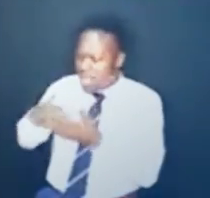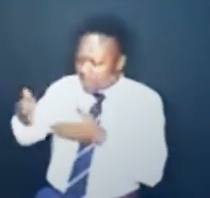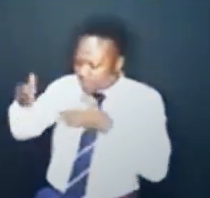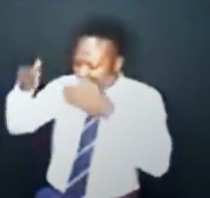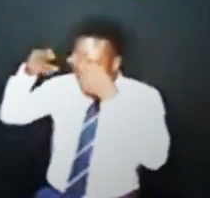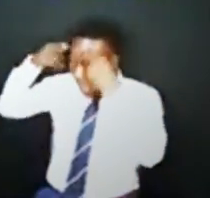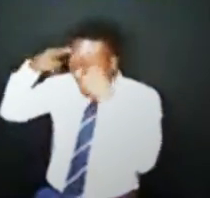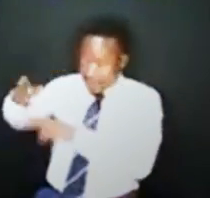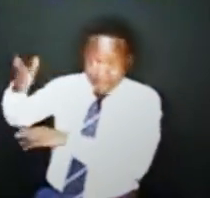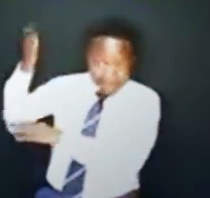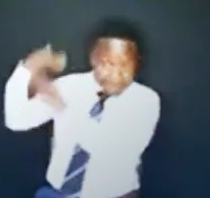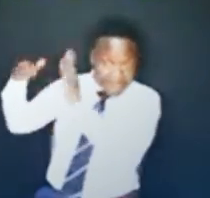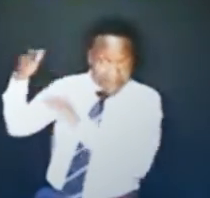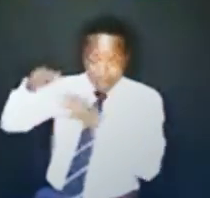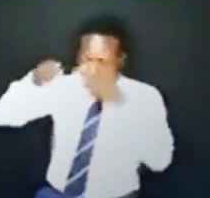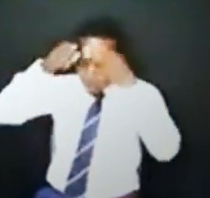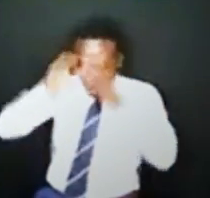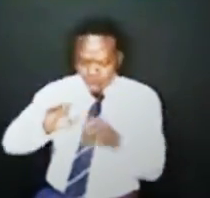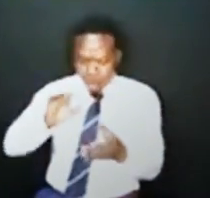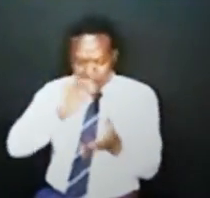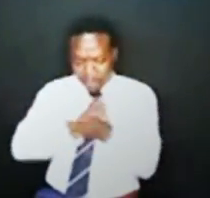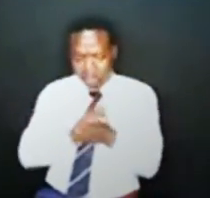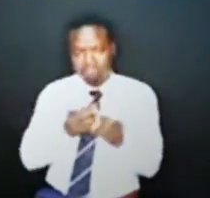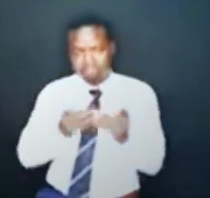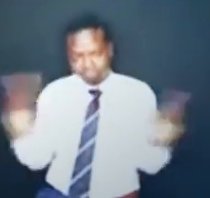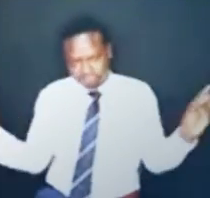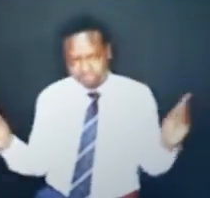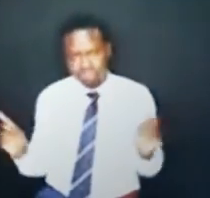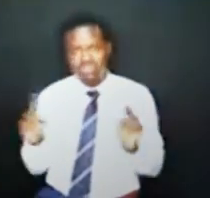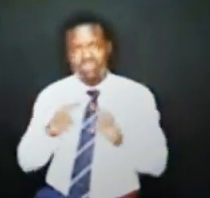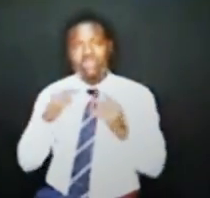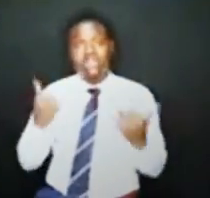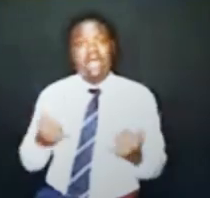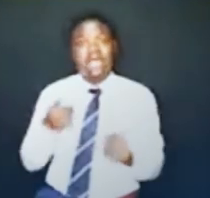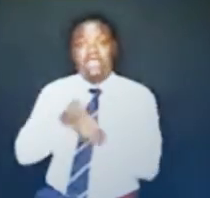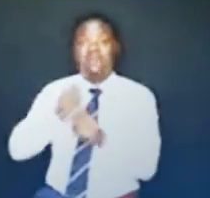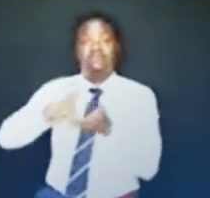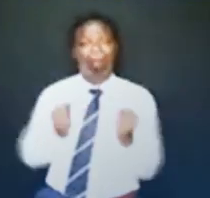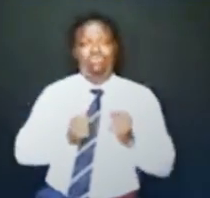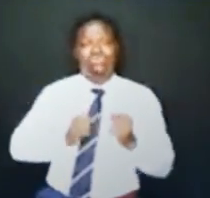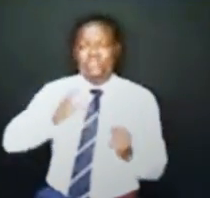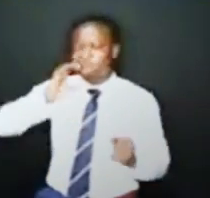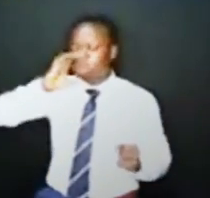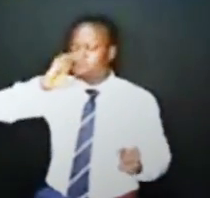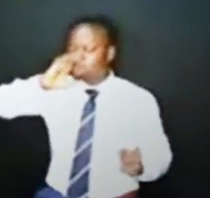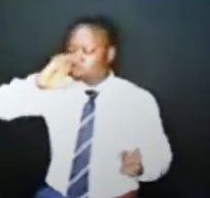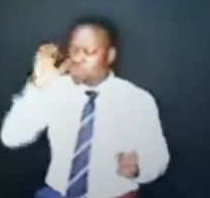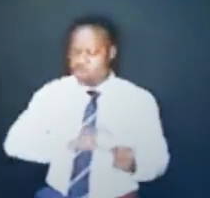their marriage. So they will just not forgive. I